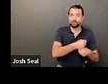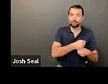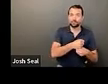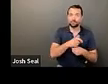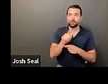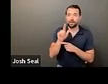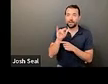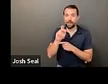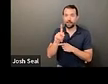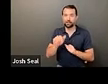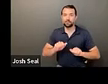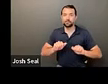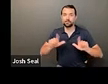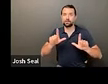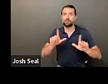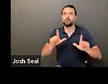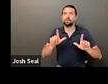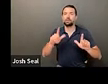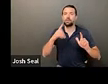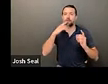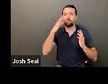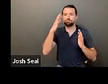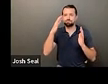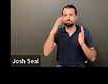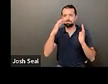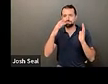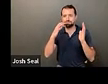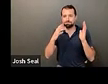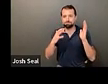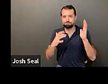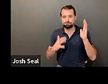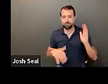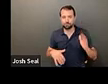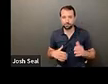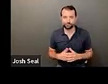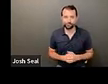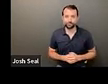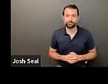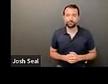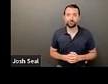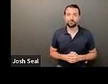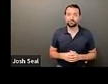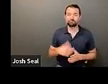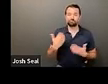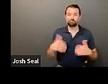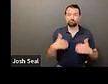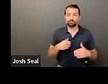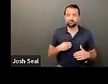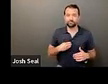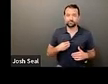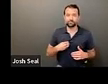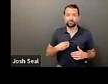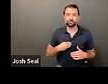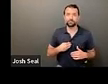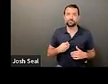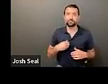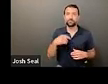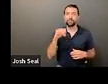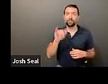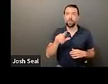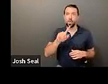is a massive document. Massive. This is just the table of contents. There